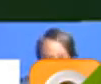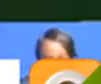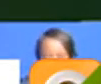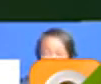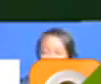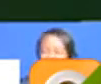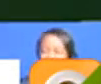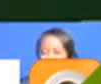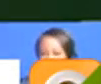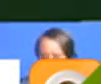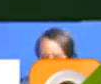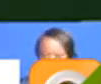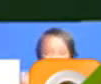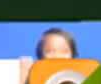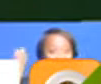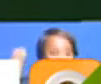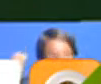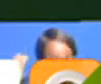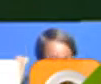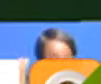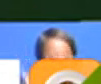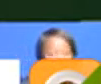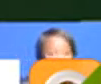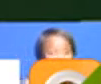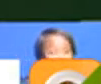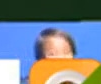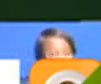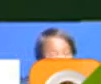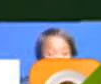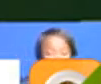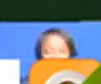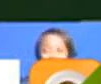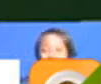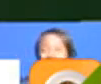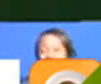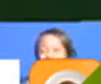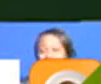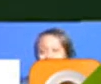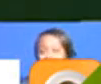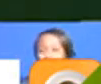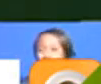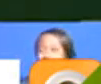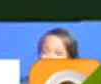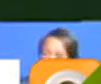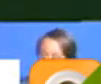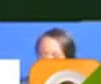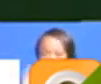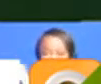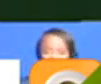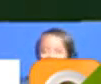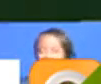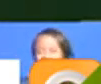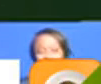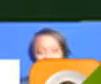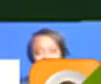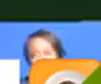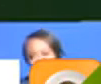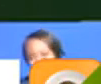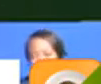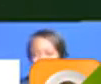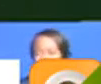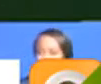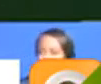expect that the public service will serve Kenyans equally without any preference to